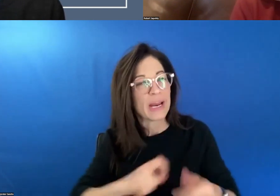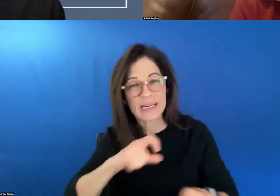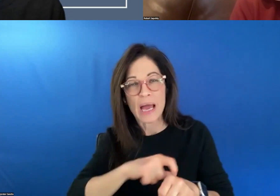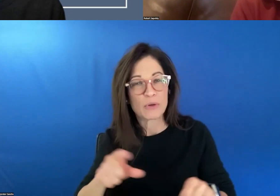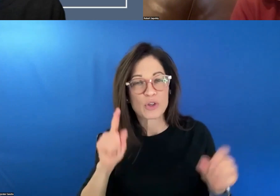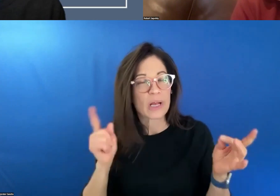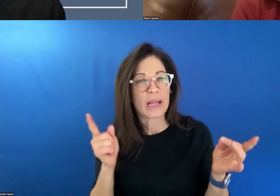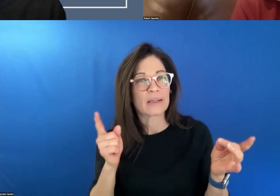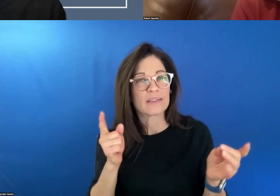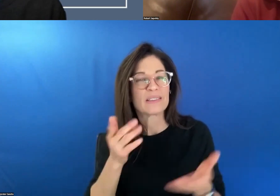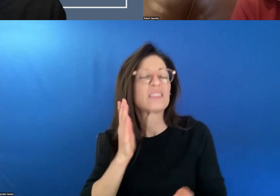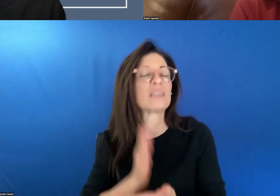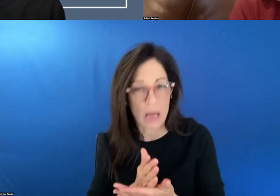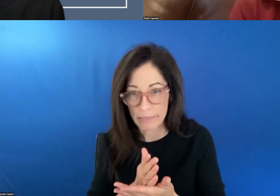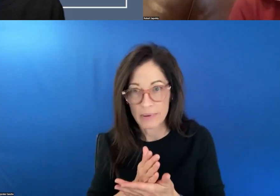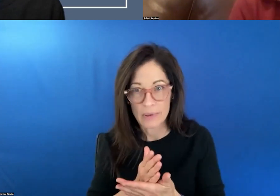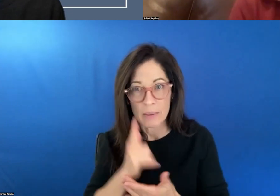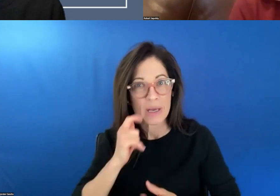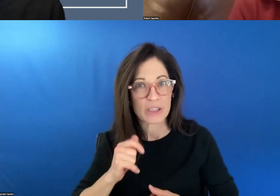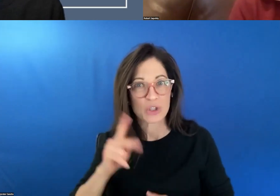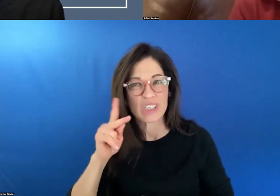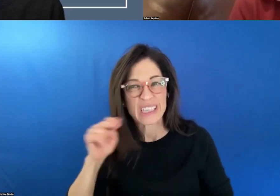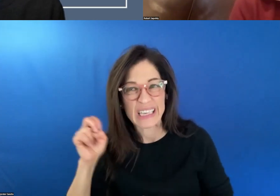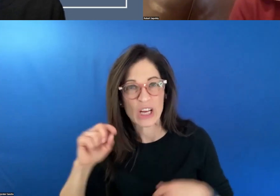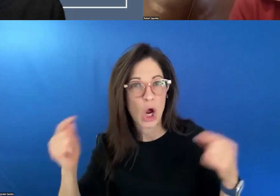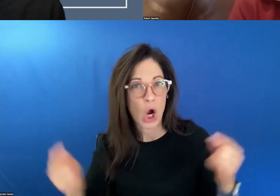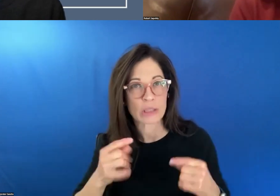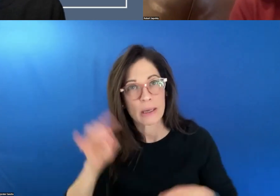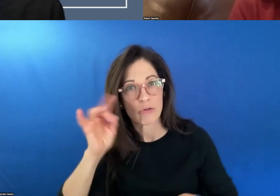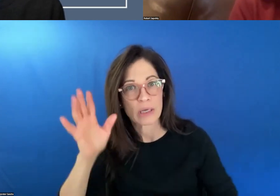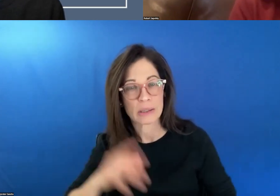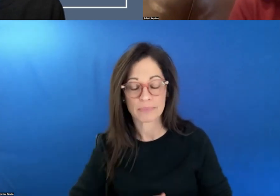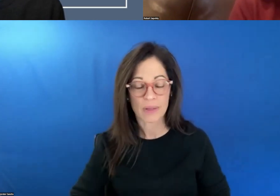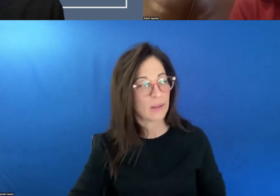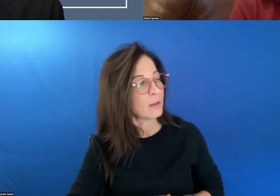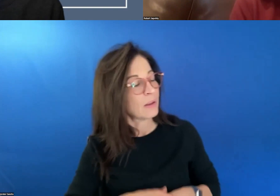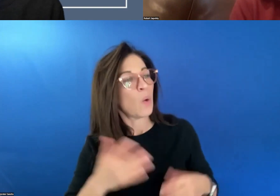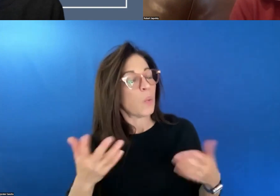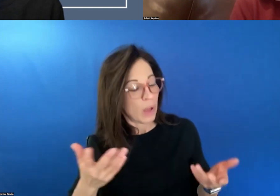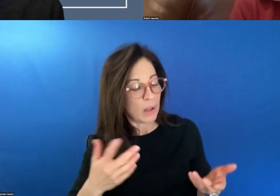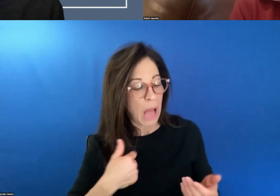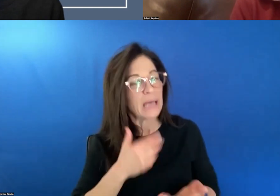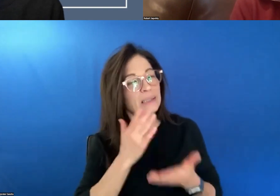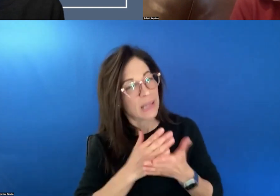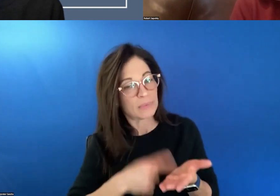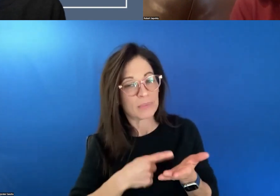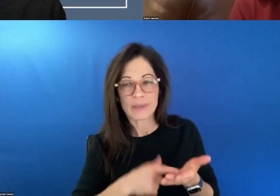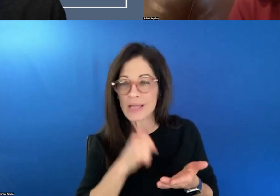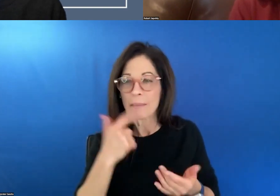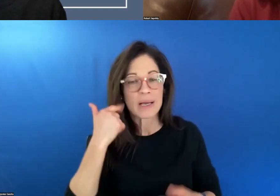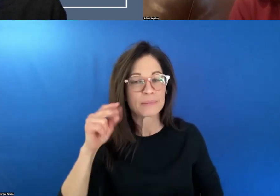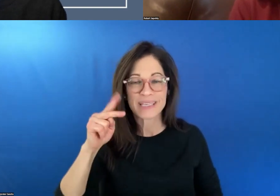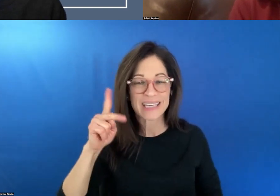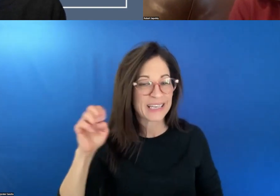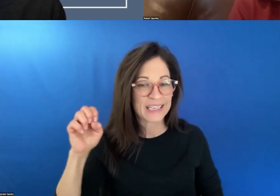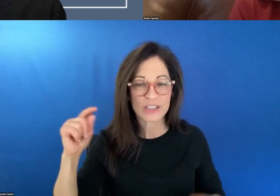your knees hurt like crazy? And the guy said, well, I stop sometimes, but it's not because my knees hurt, but I'll do it